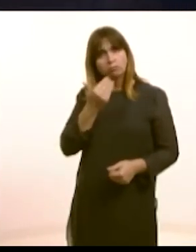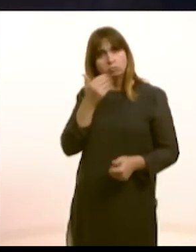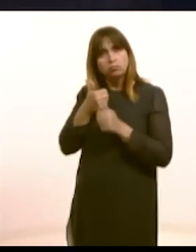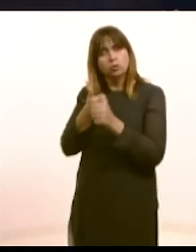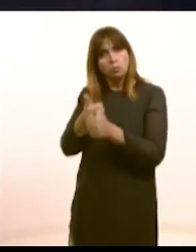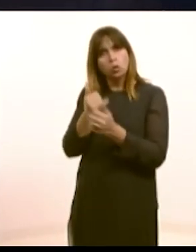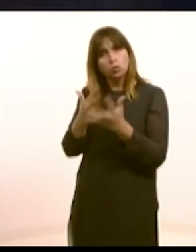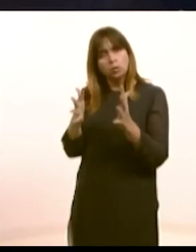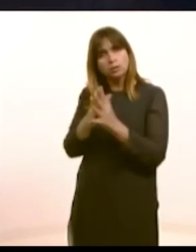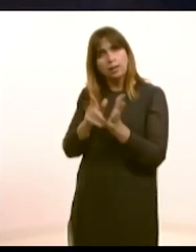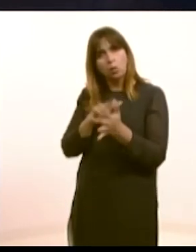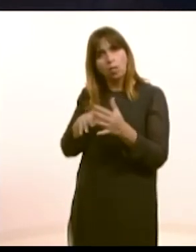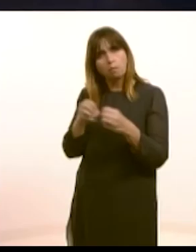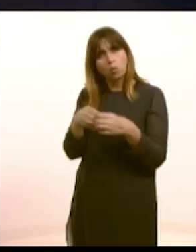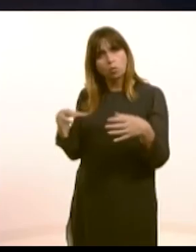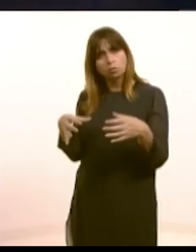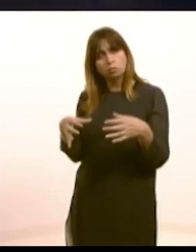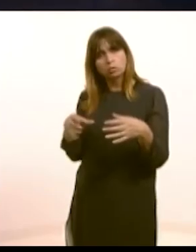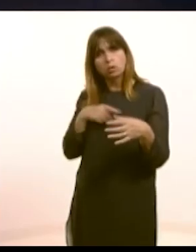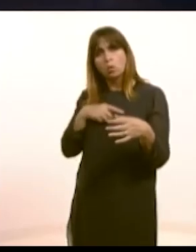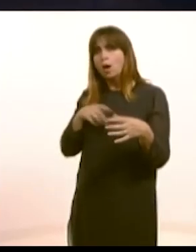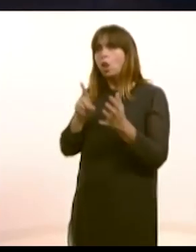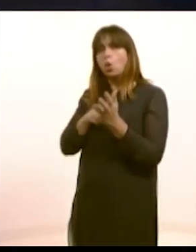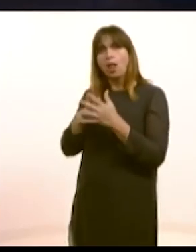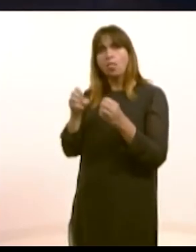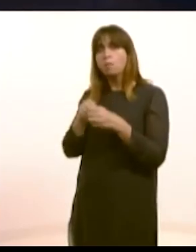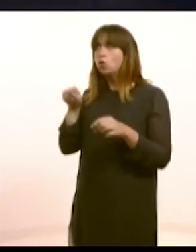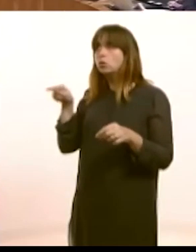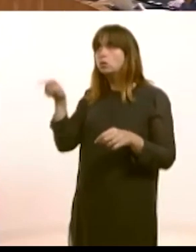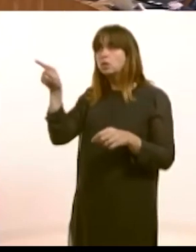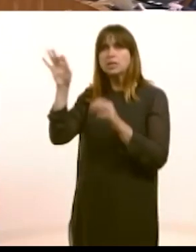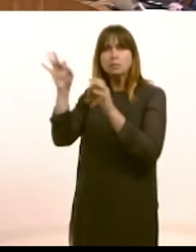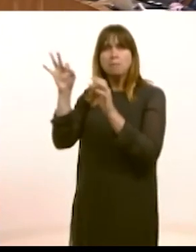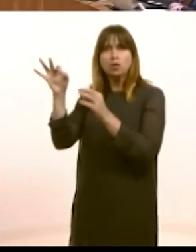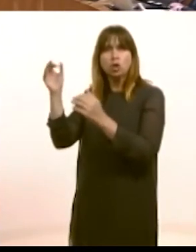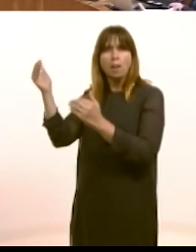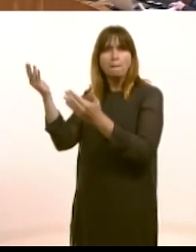Swansea, given that other health boards are also under special measures?